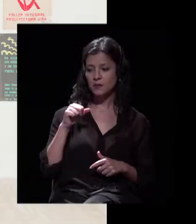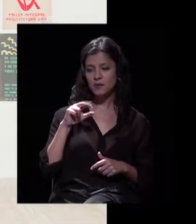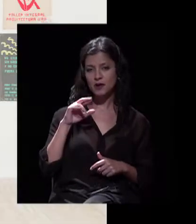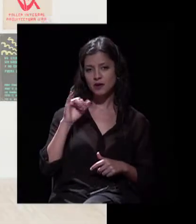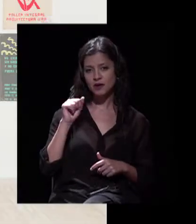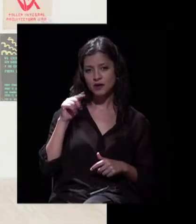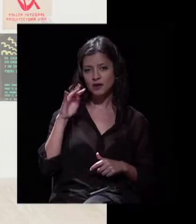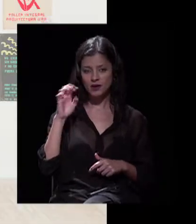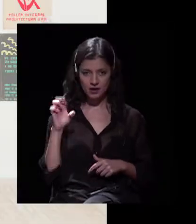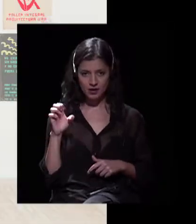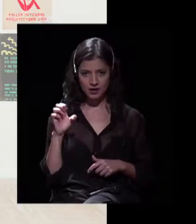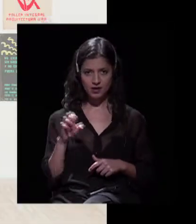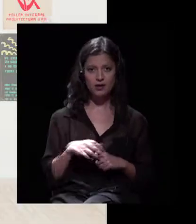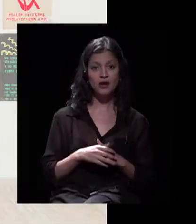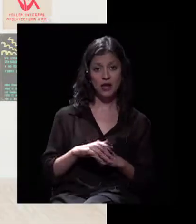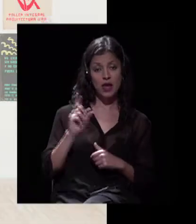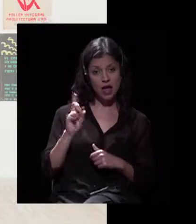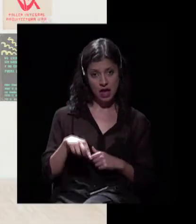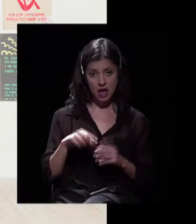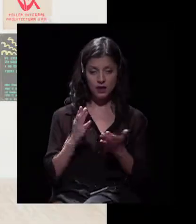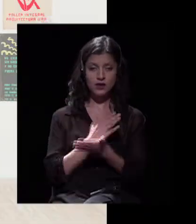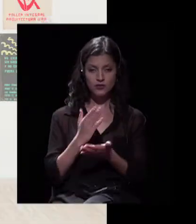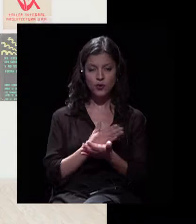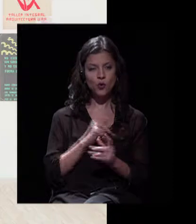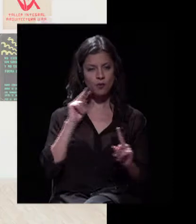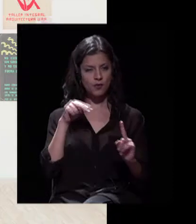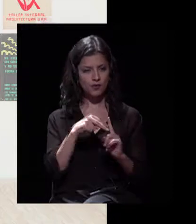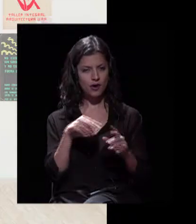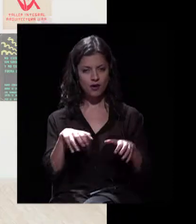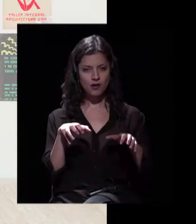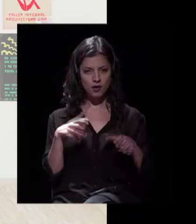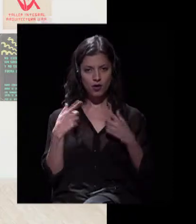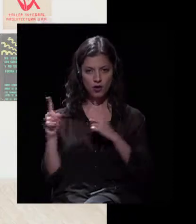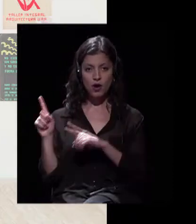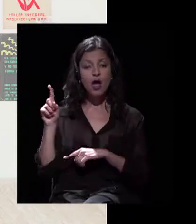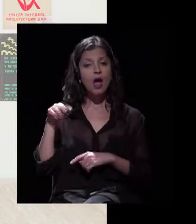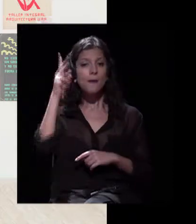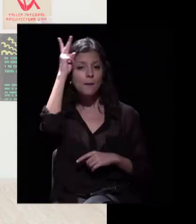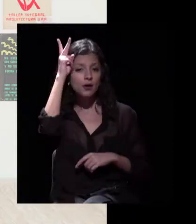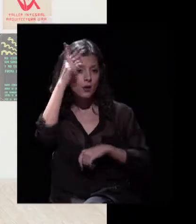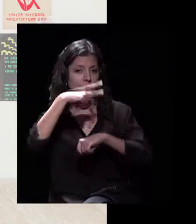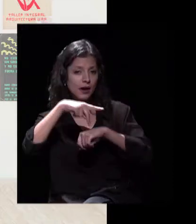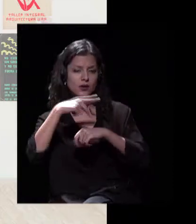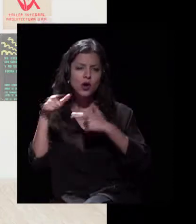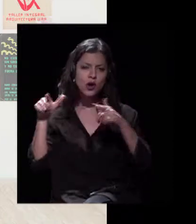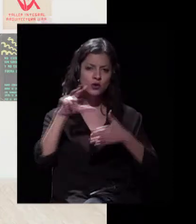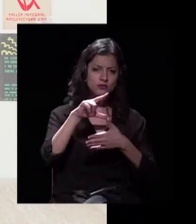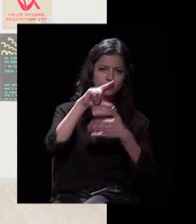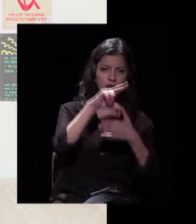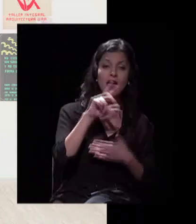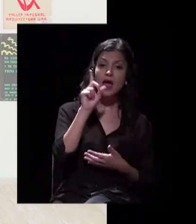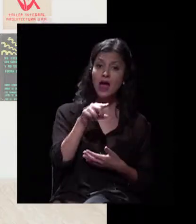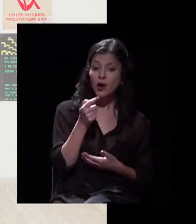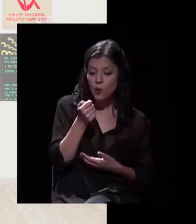of 1929, describes Peru and other Latin American republics as semi-colonial and semi-feudal. The modern only appeared